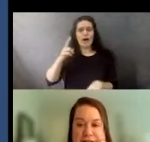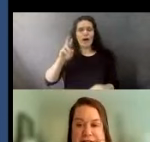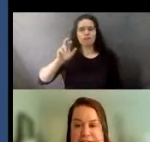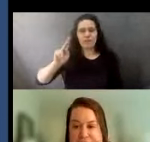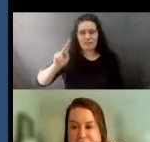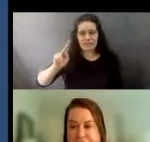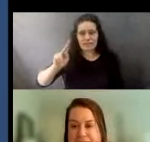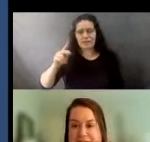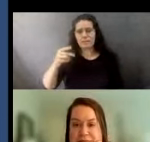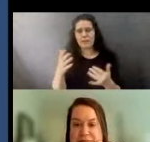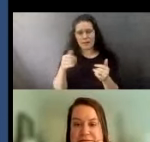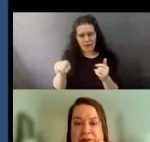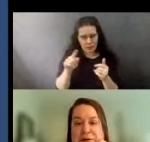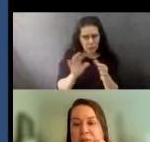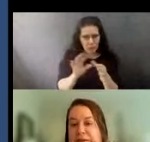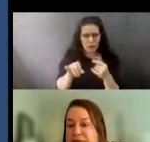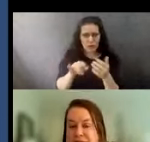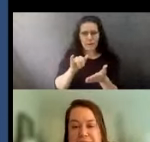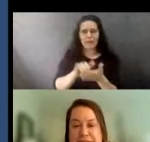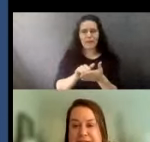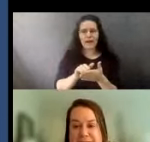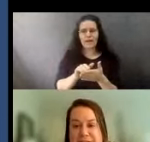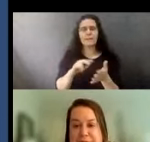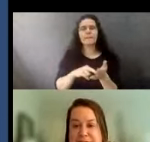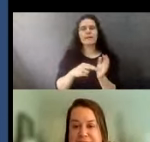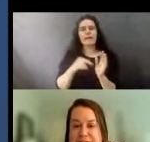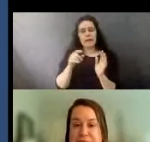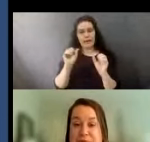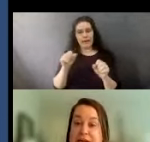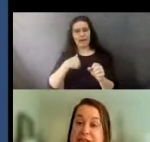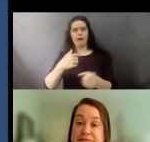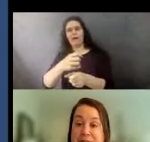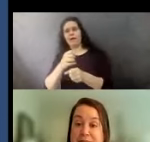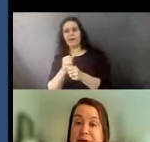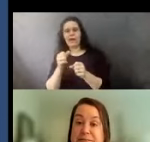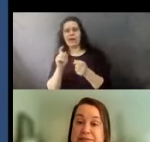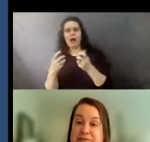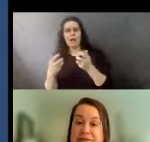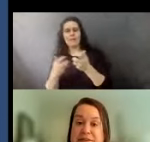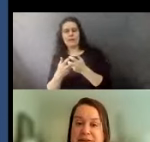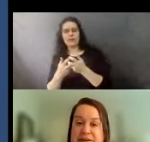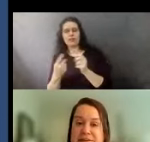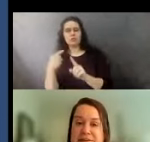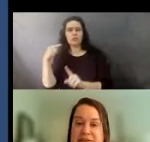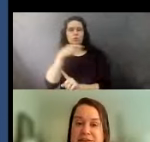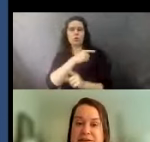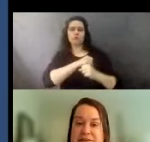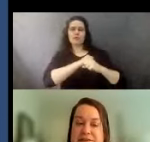of touch on that in terms of whether you can get the accommodation to protect your family members given the